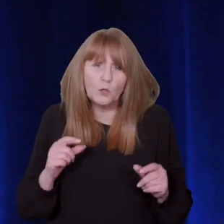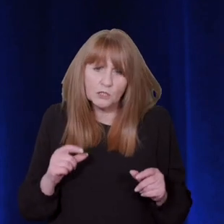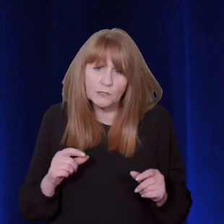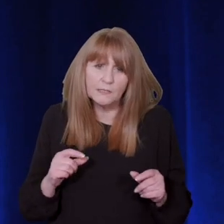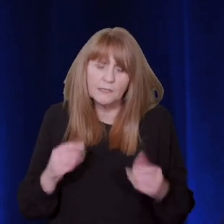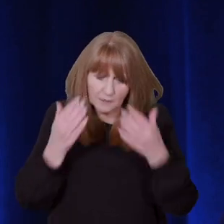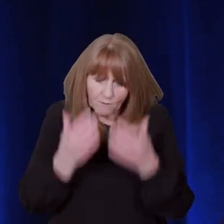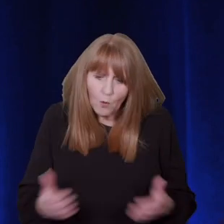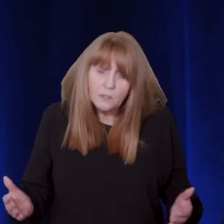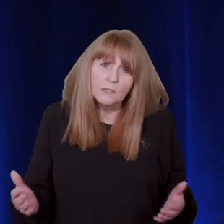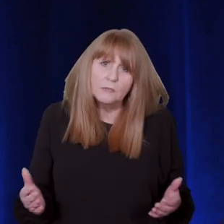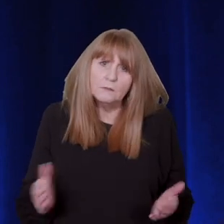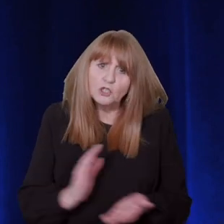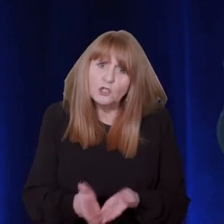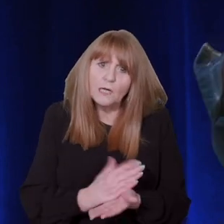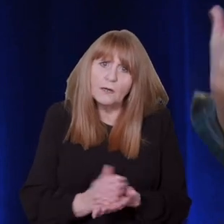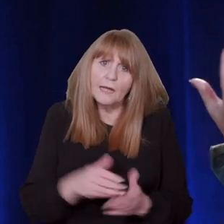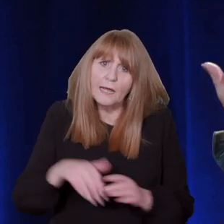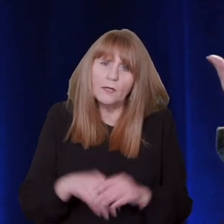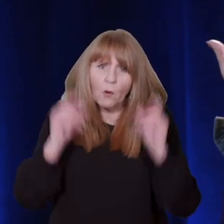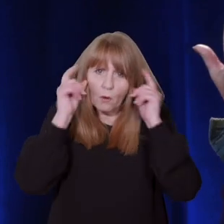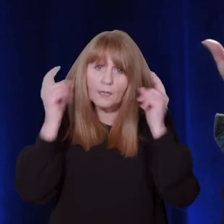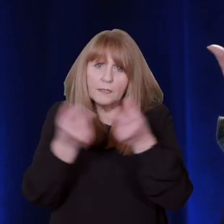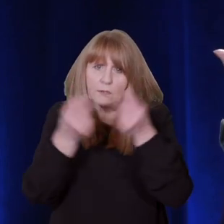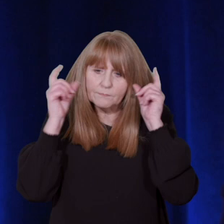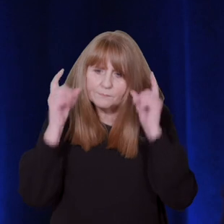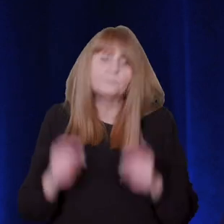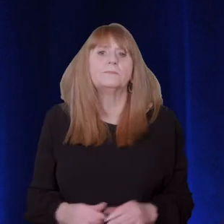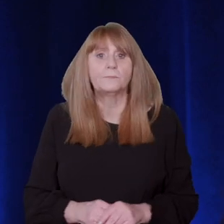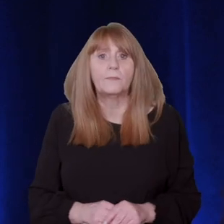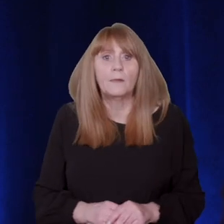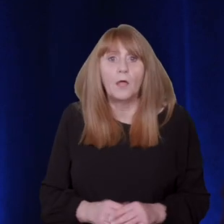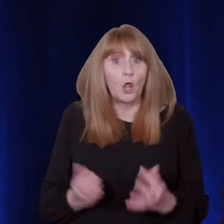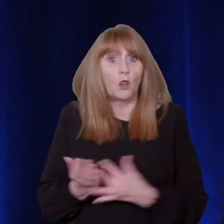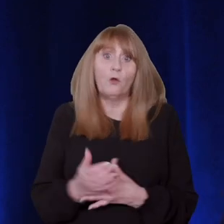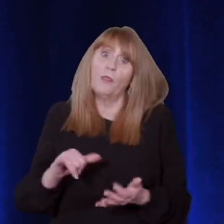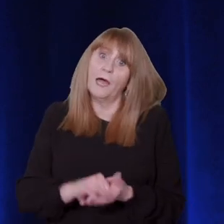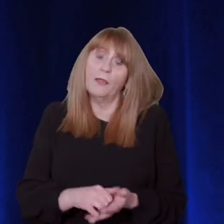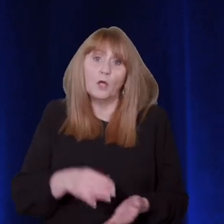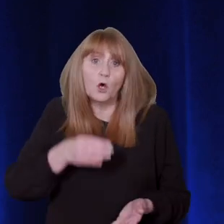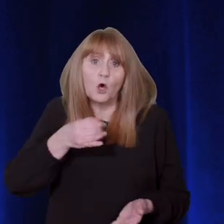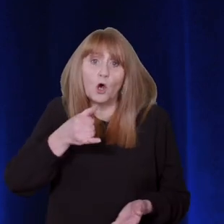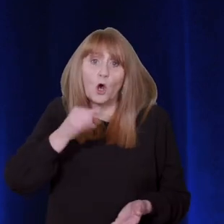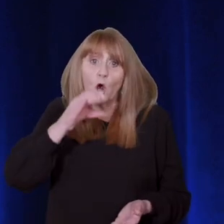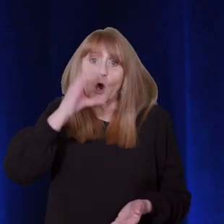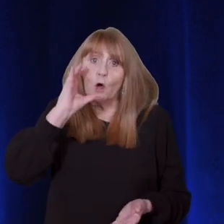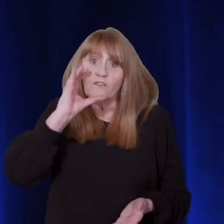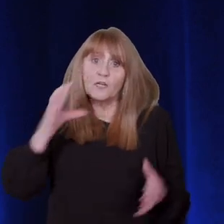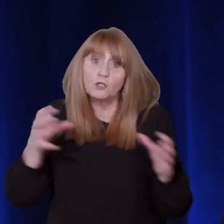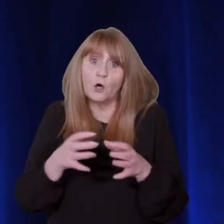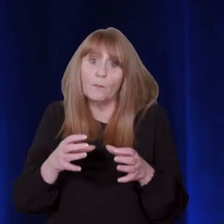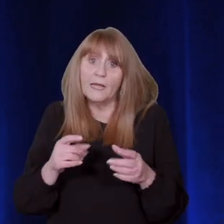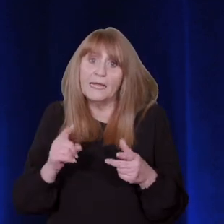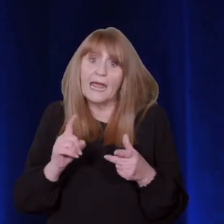The coffee stop over in Edinburgh was created, and another lady picked up the call and started a